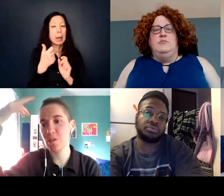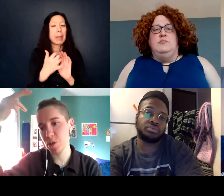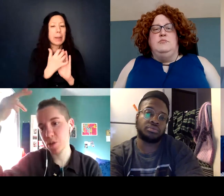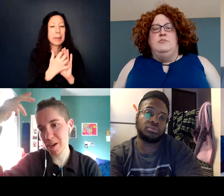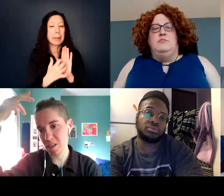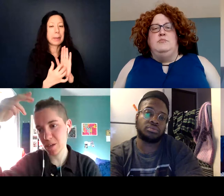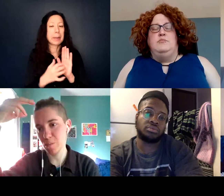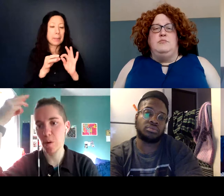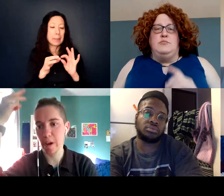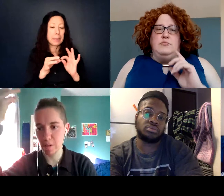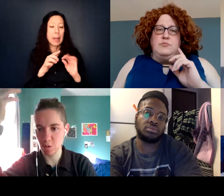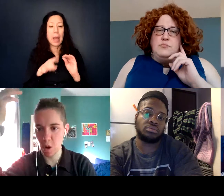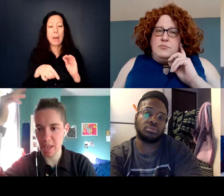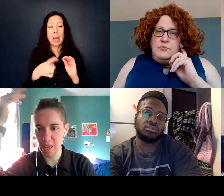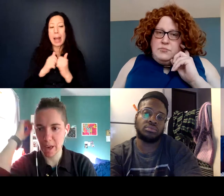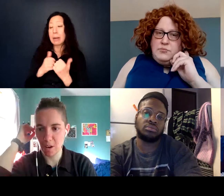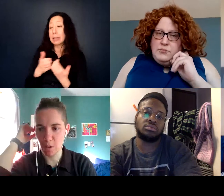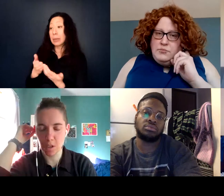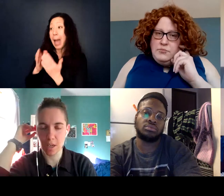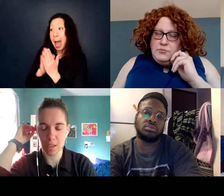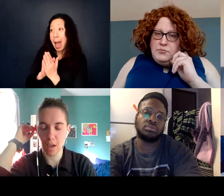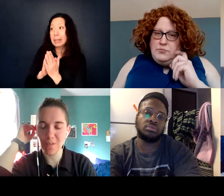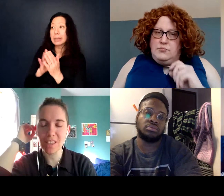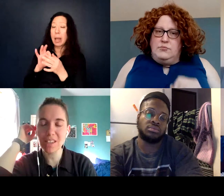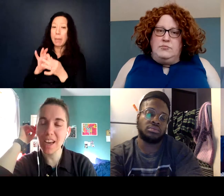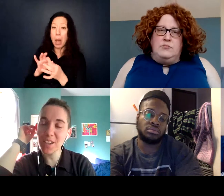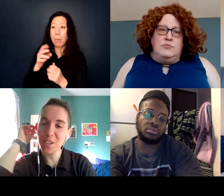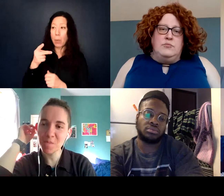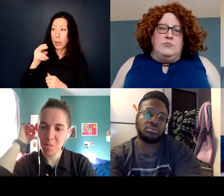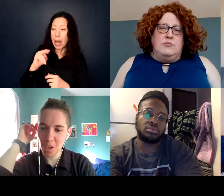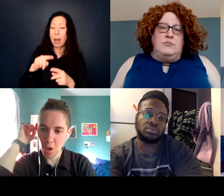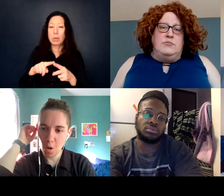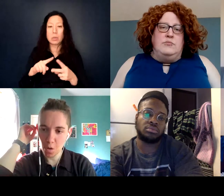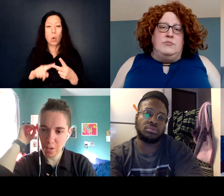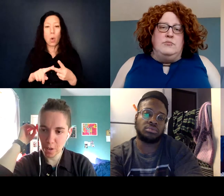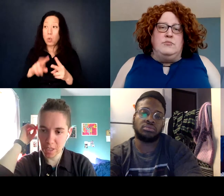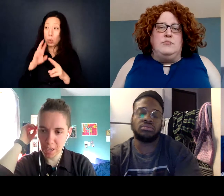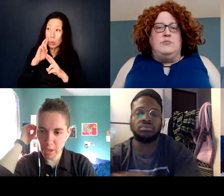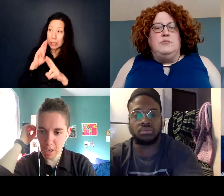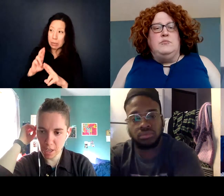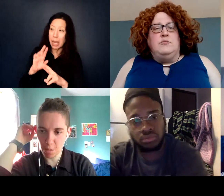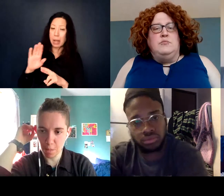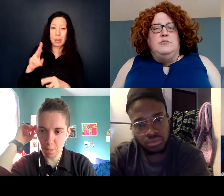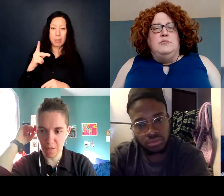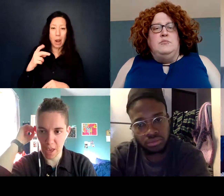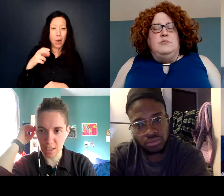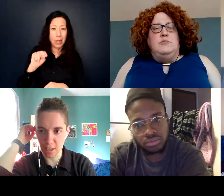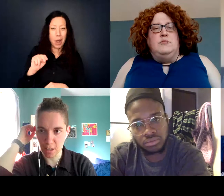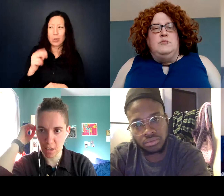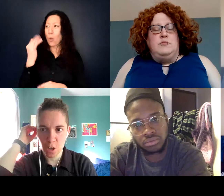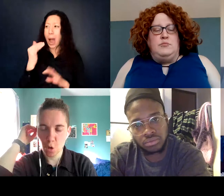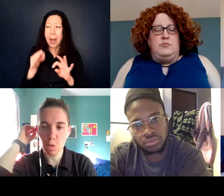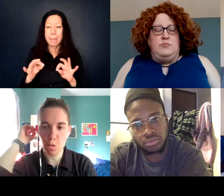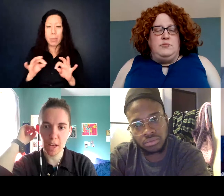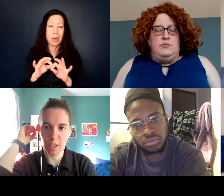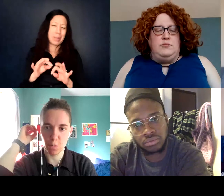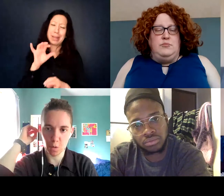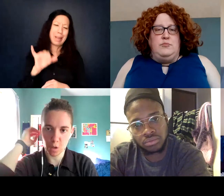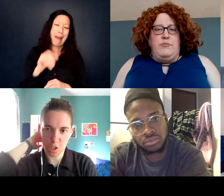asking pronouns, respecting pronouns, why that matters. That is obviously not all that trans equity is, but if that